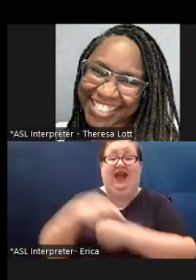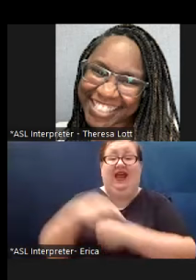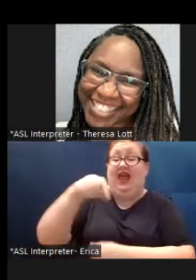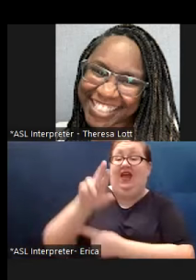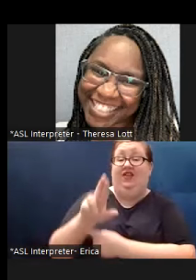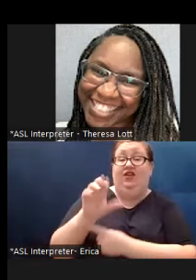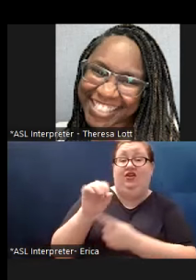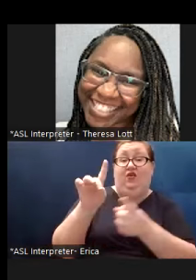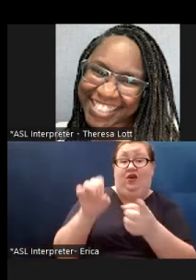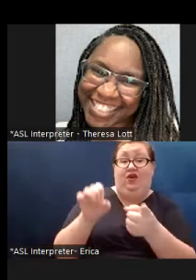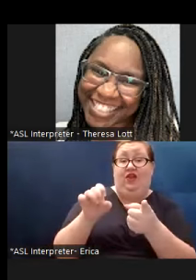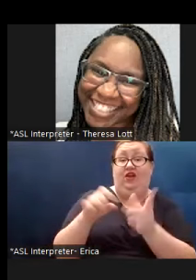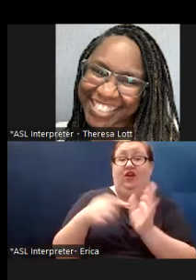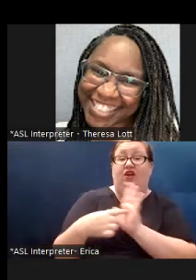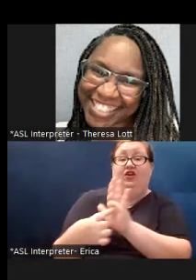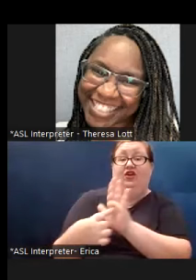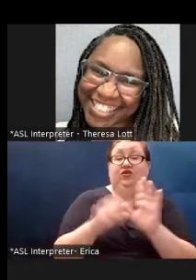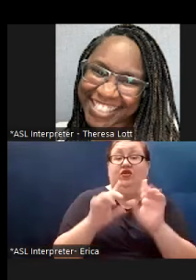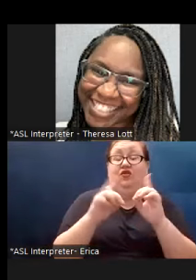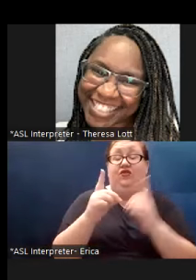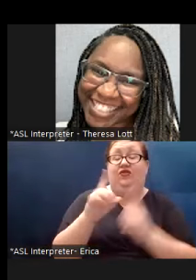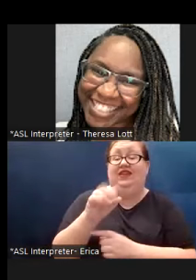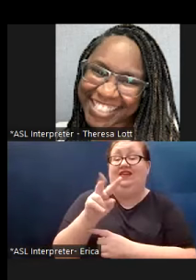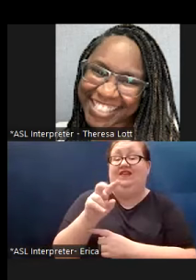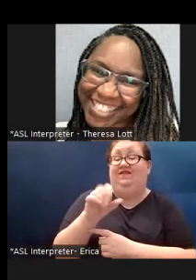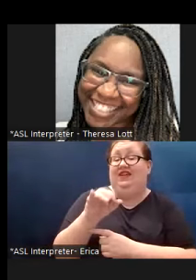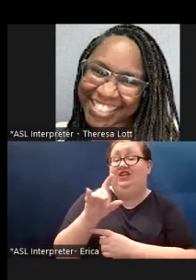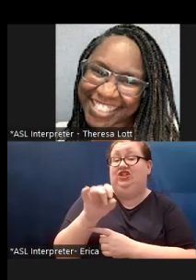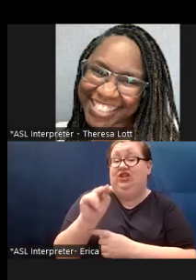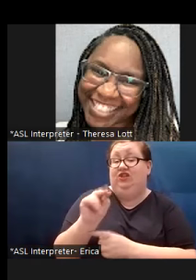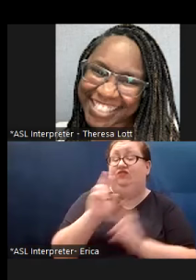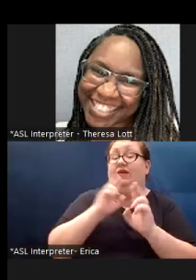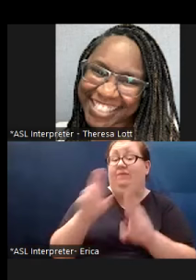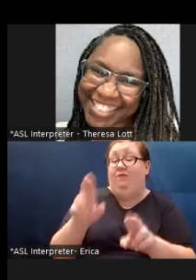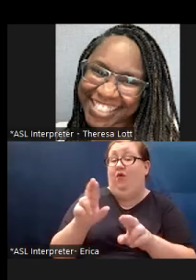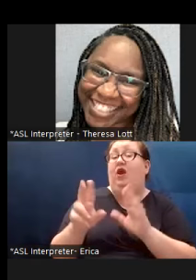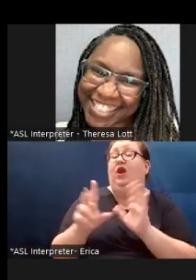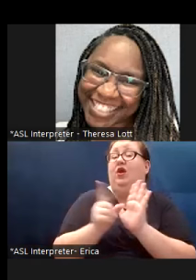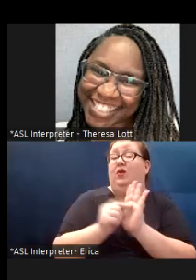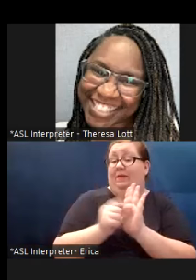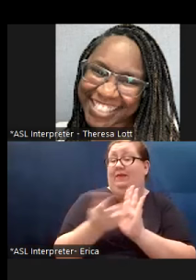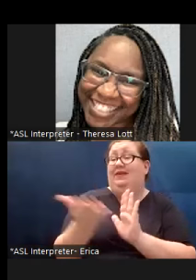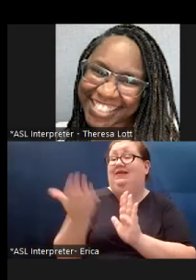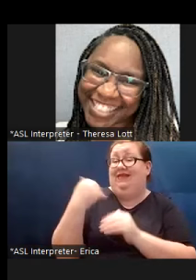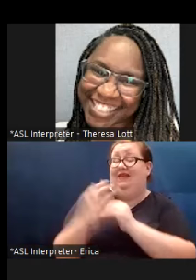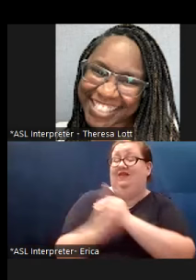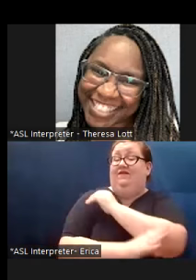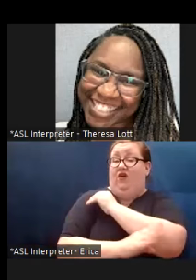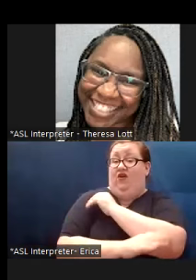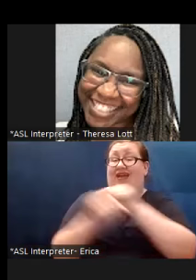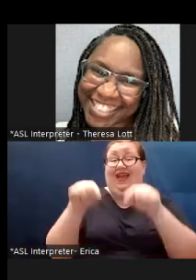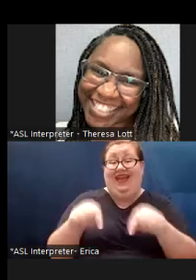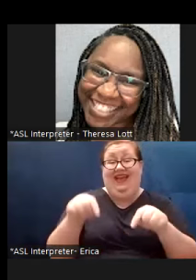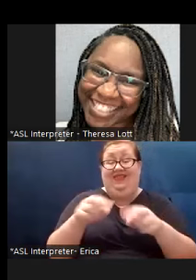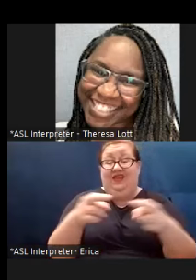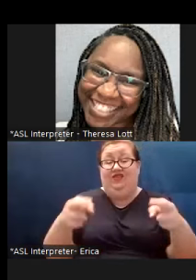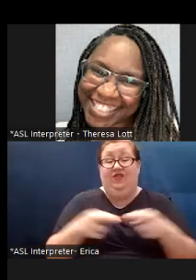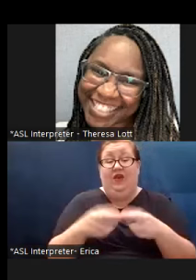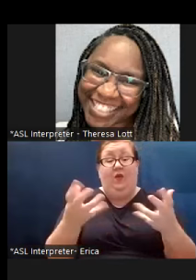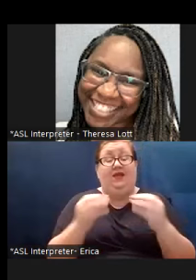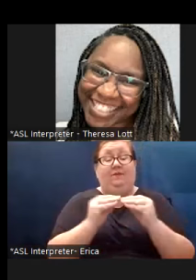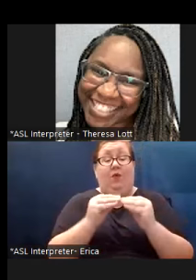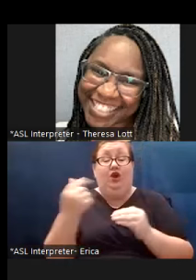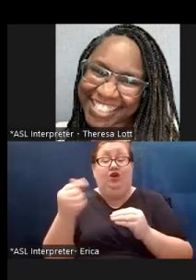report that was published last fall. We heard this region wants more access to green space and trees,